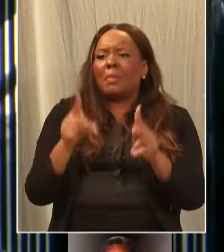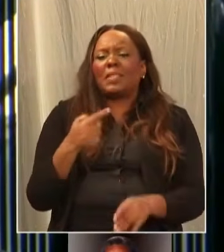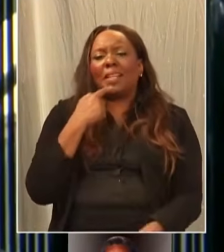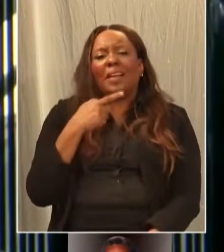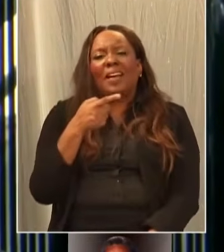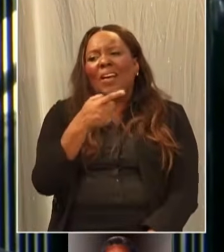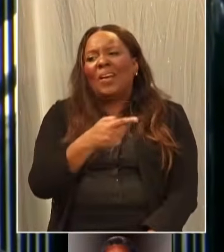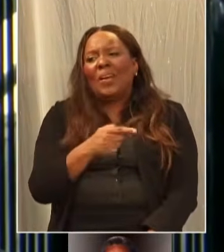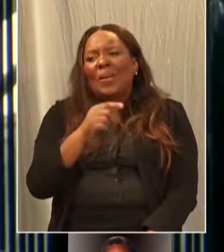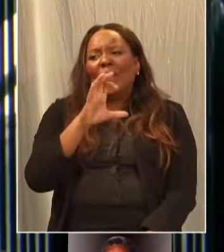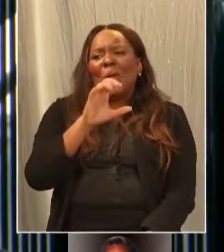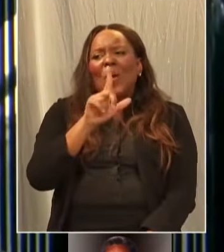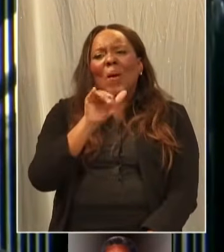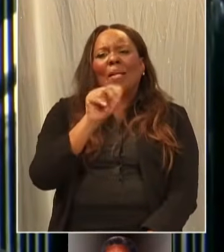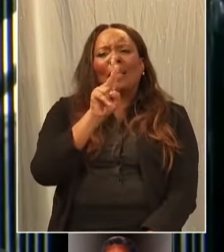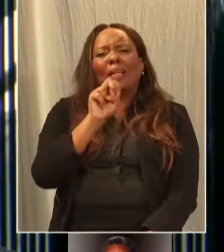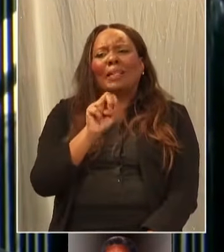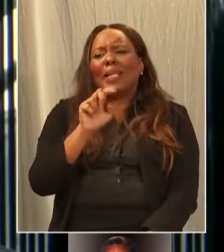Lloyd shuffled like cars."